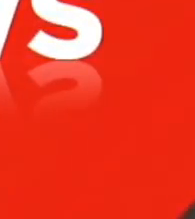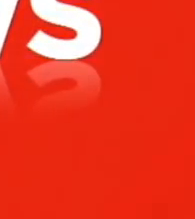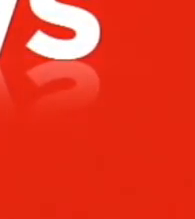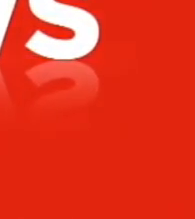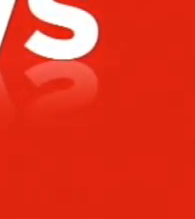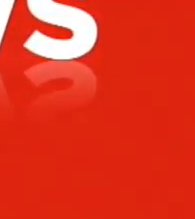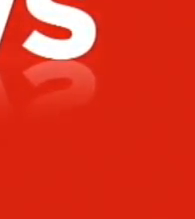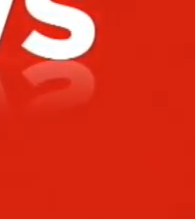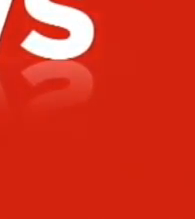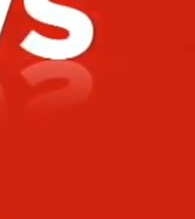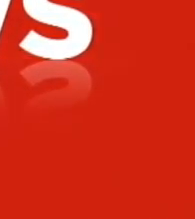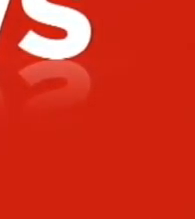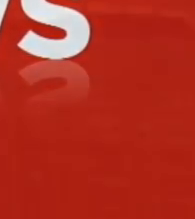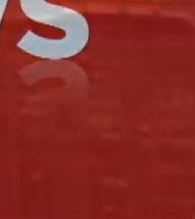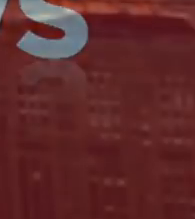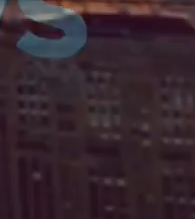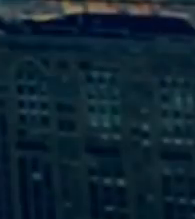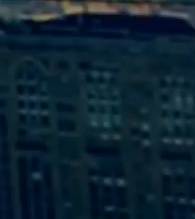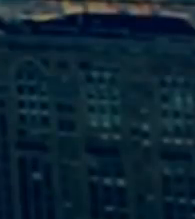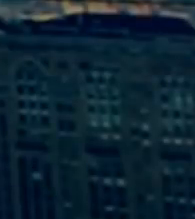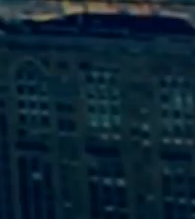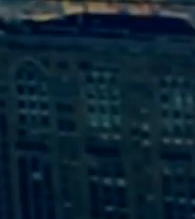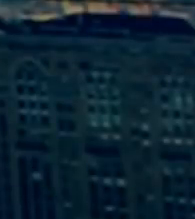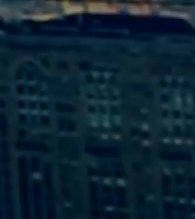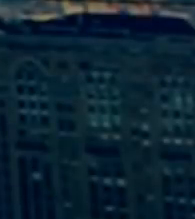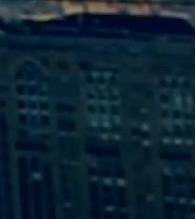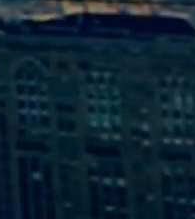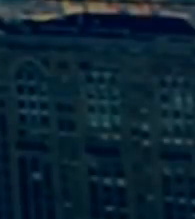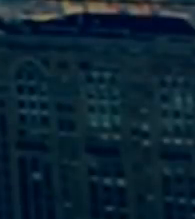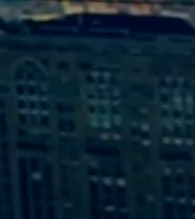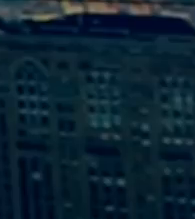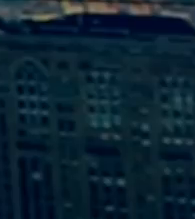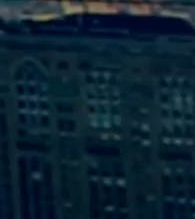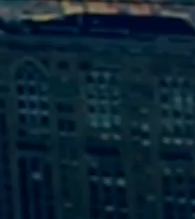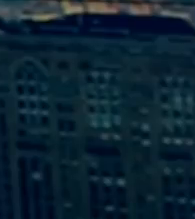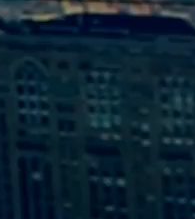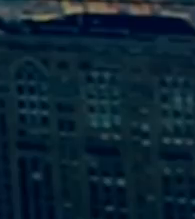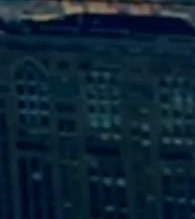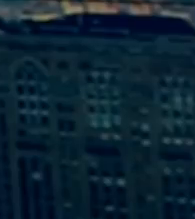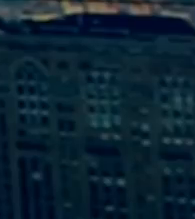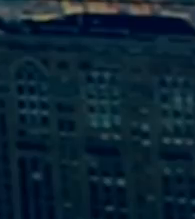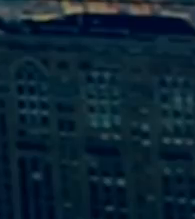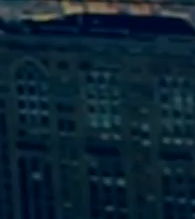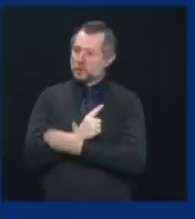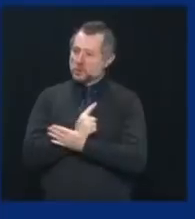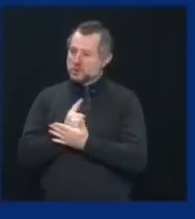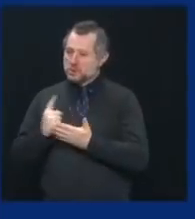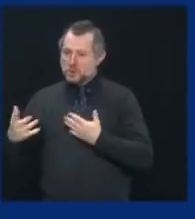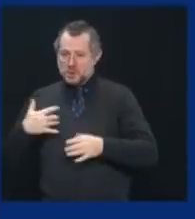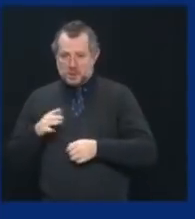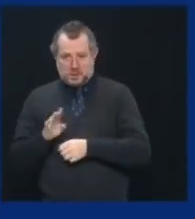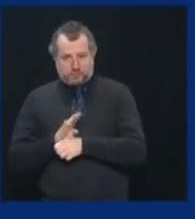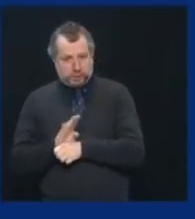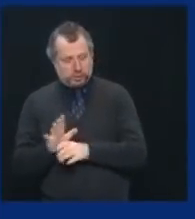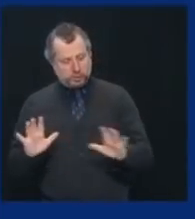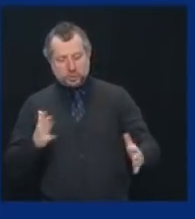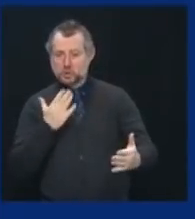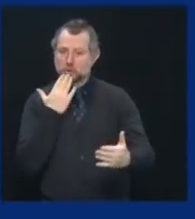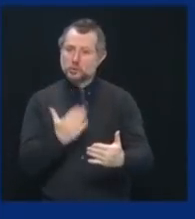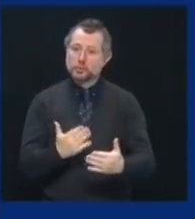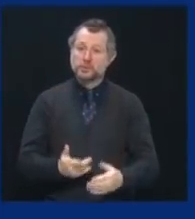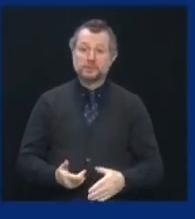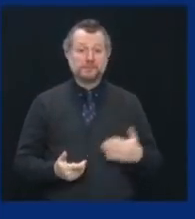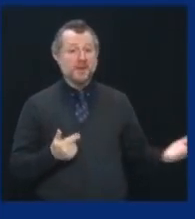This is breaking news. Governor Cuomo is giving an update on the coronavirus pandemic in New York. Let's go to it now. My far right, Gareth